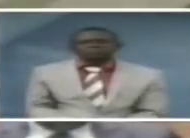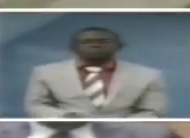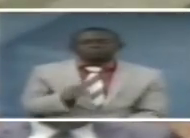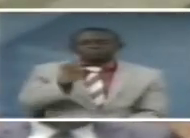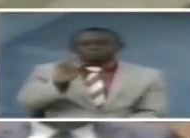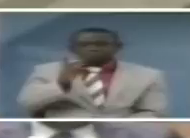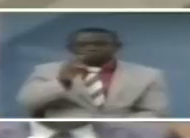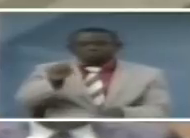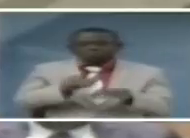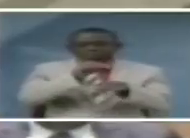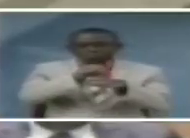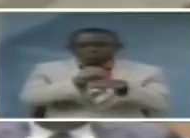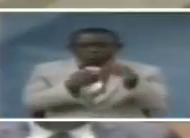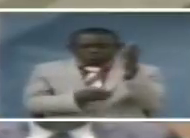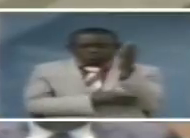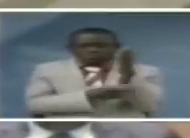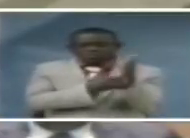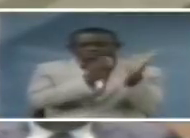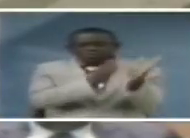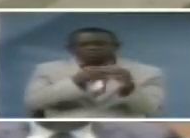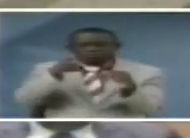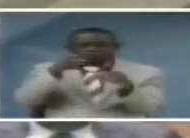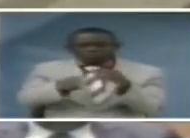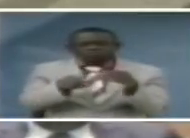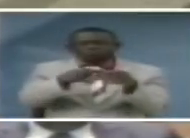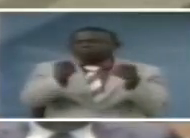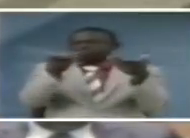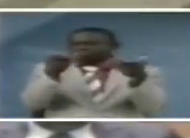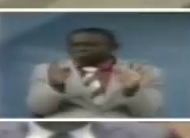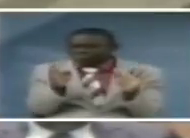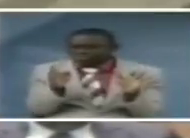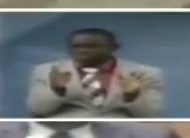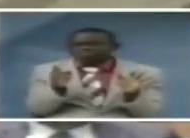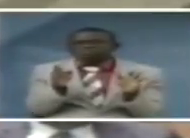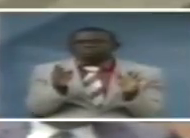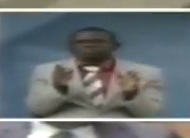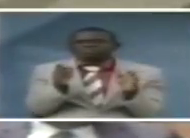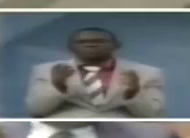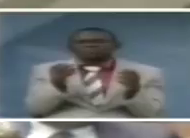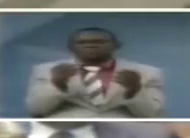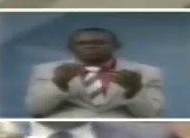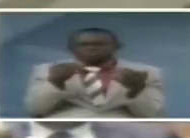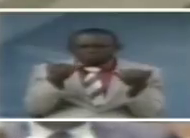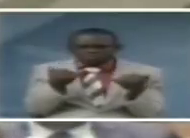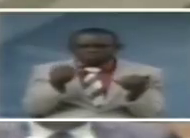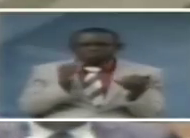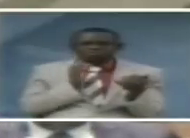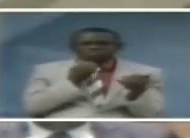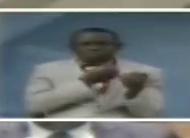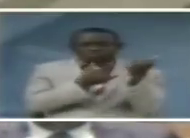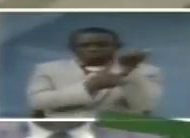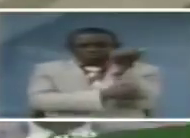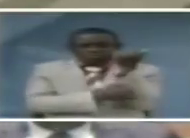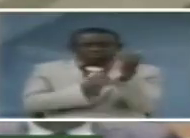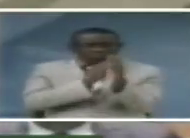Mr. Speaker, with the launch of the 7th National Development Plan, our country